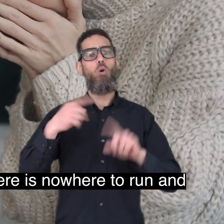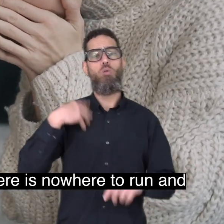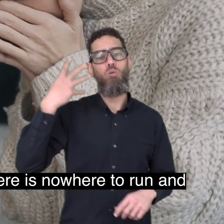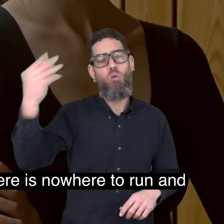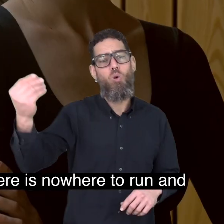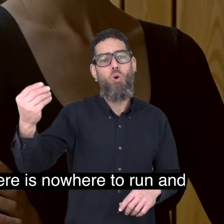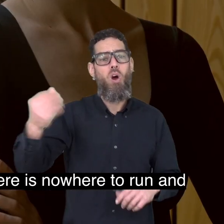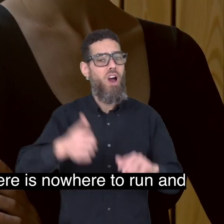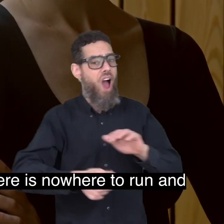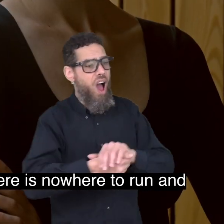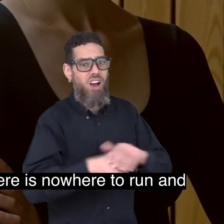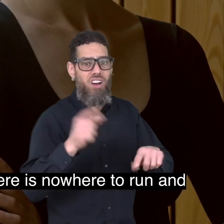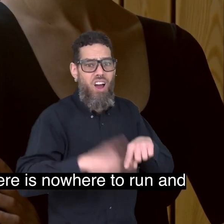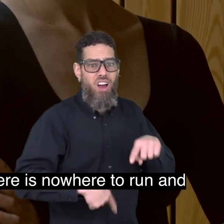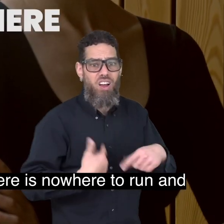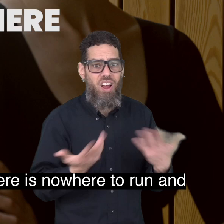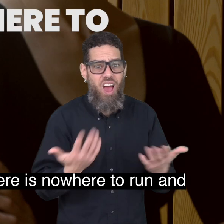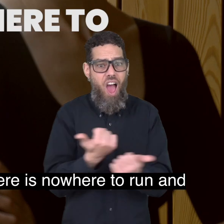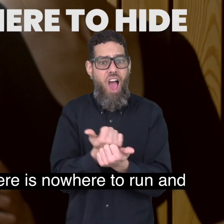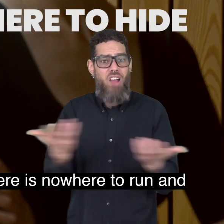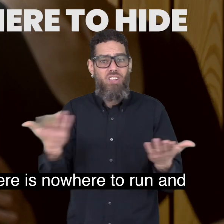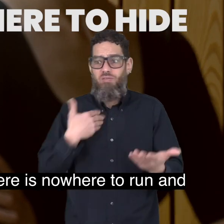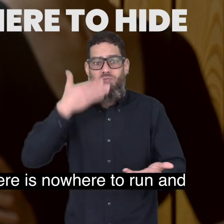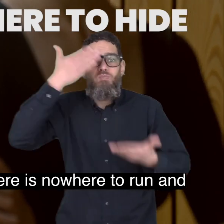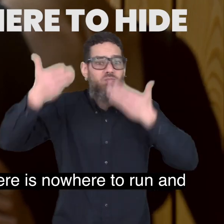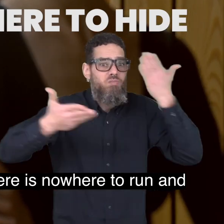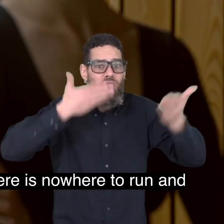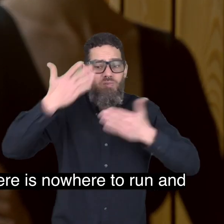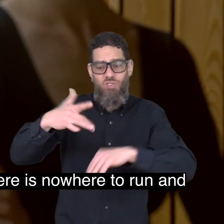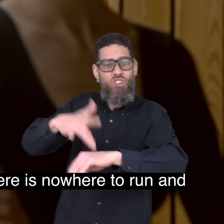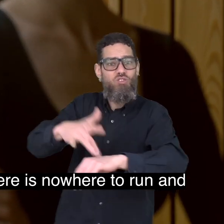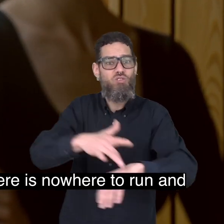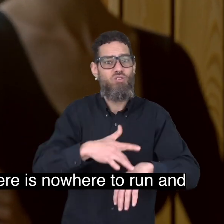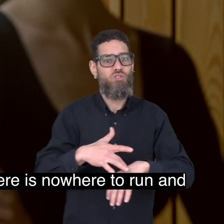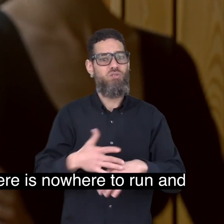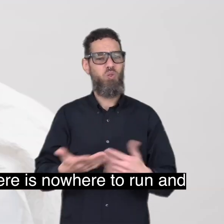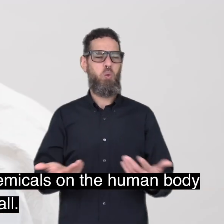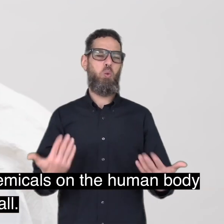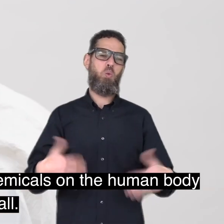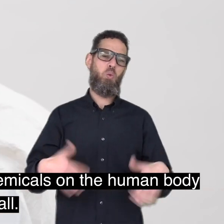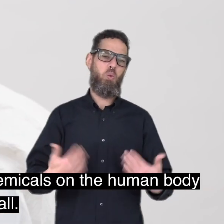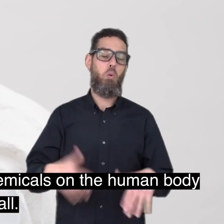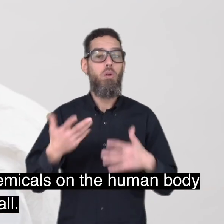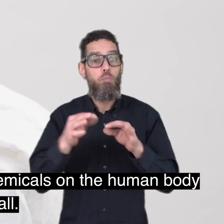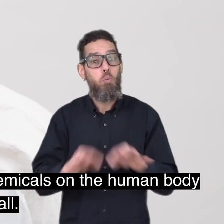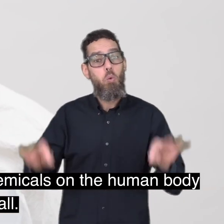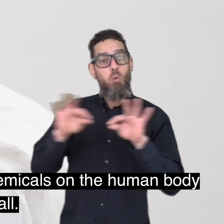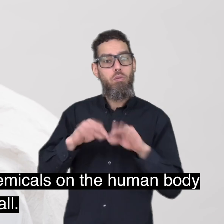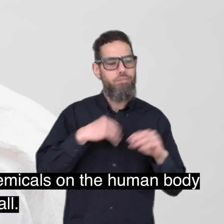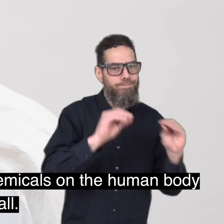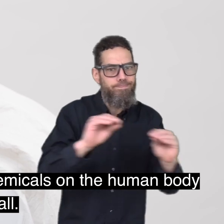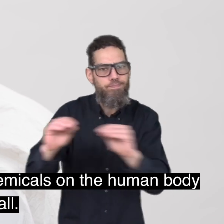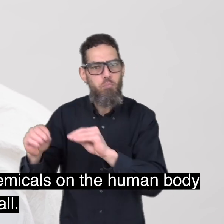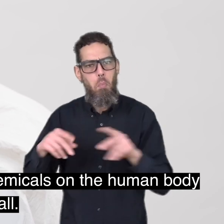with MCS that there is nowhere to run and nowhere to hide. Therefore, awareness and education about the effects of